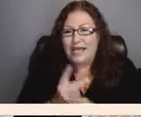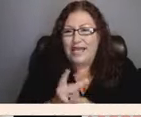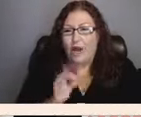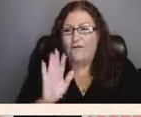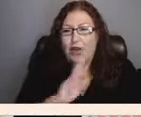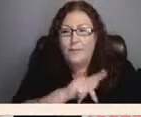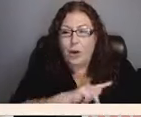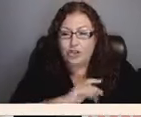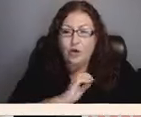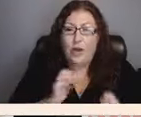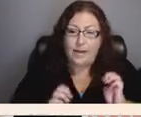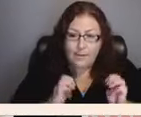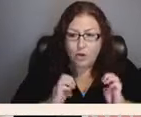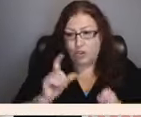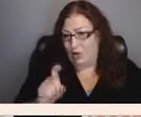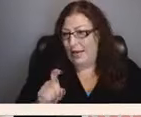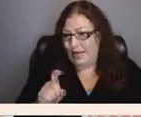emotional needs.